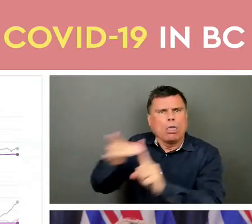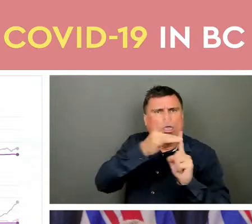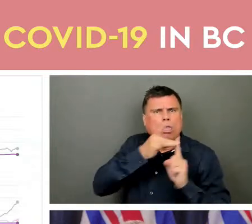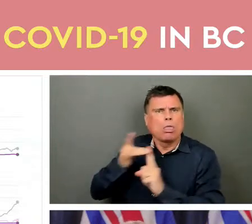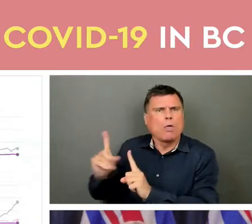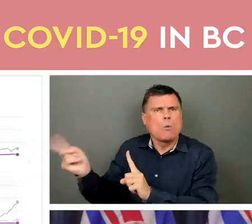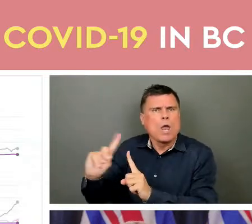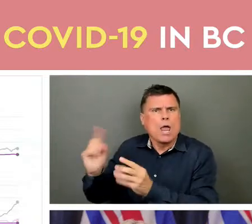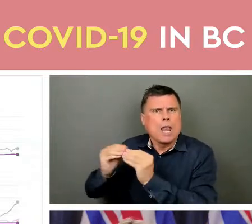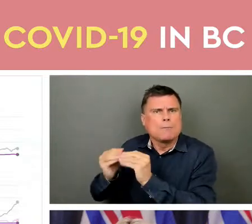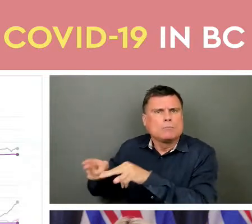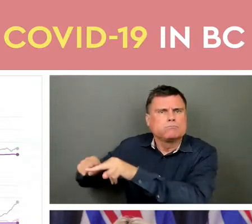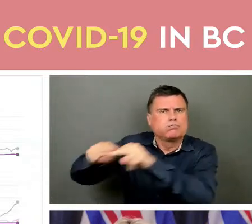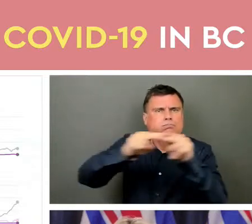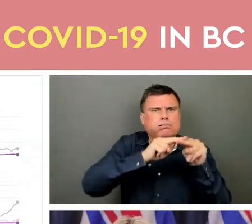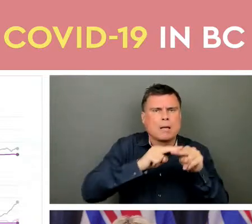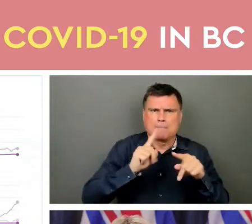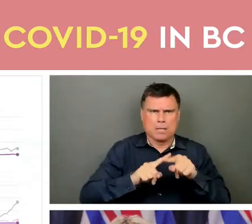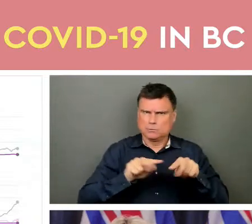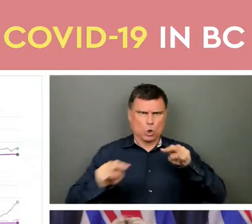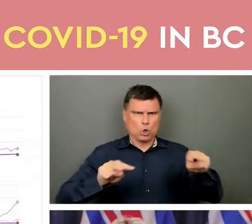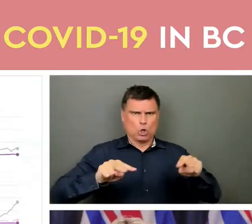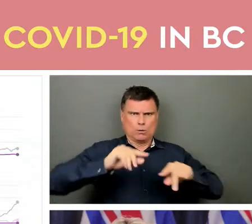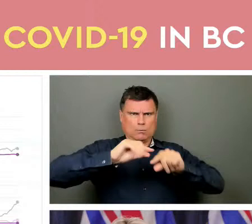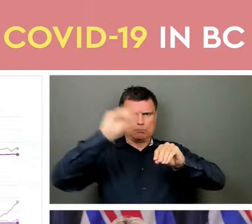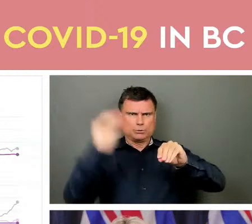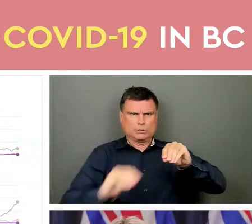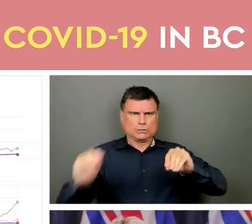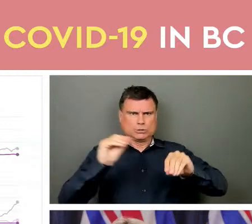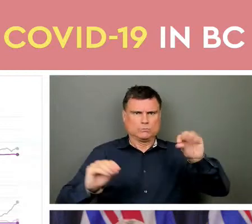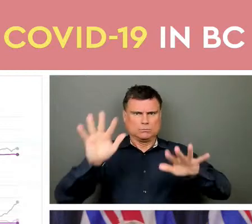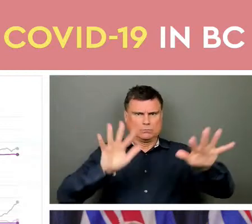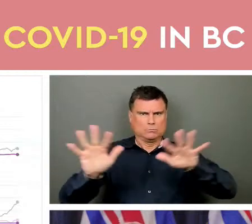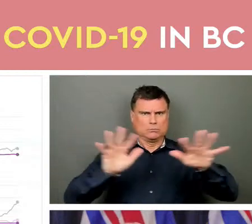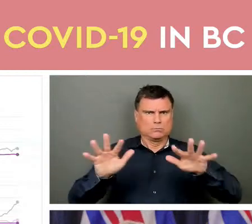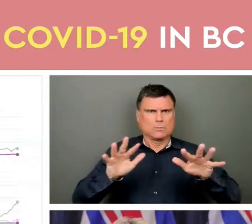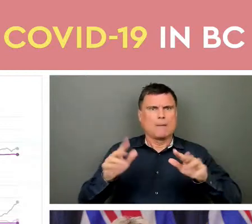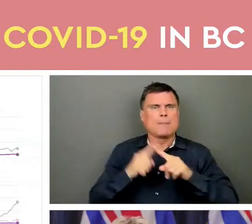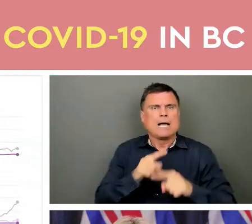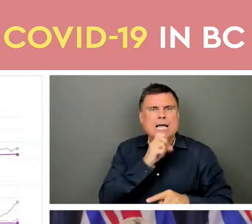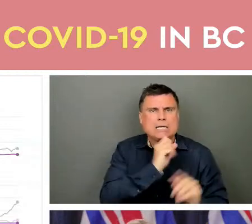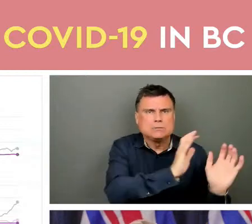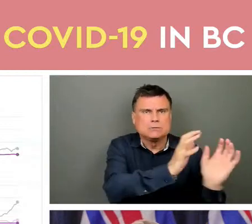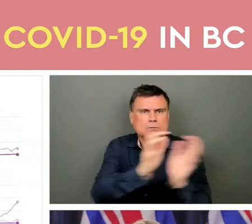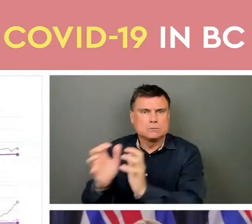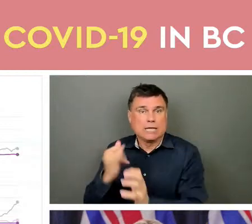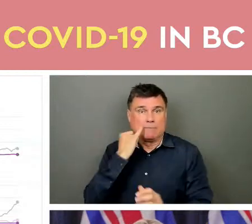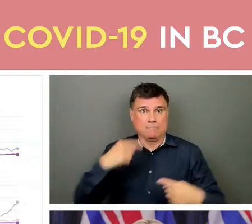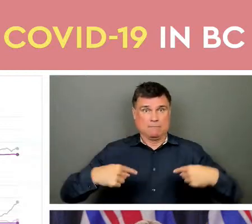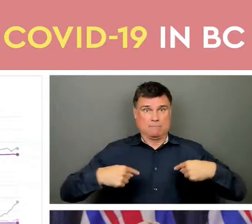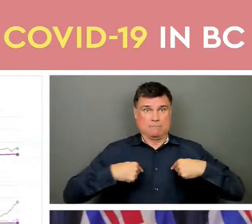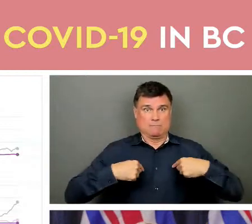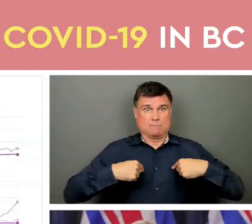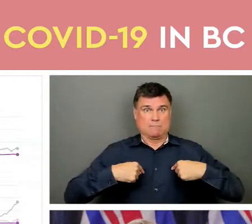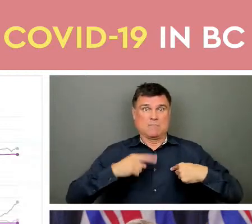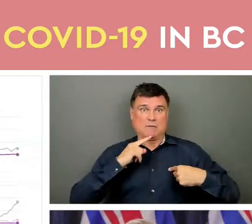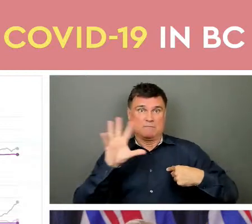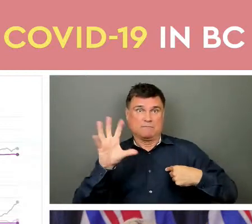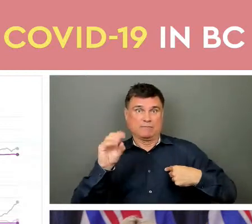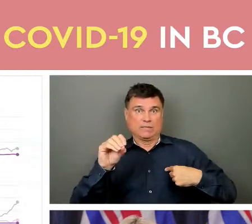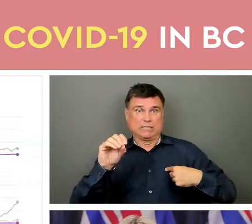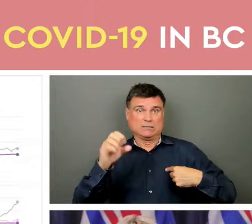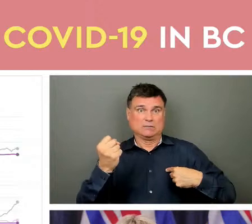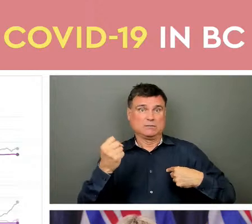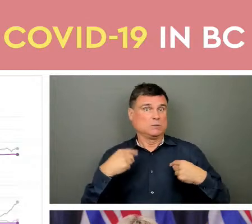numbers and the proportions, and then adjusting for age. So this means if I'm a 50-year-old person who is